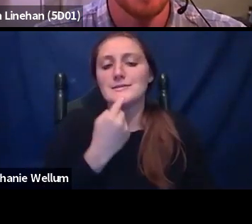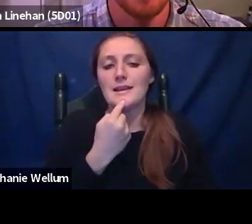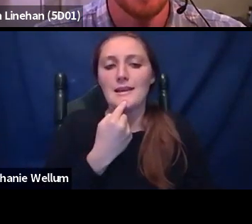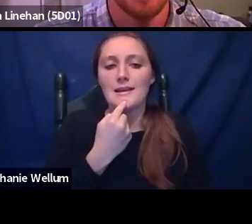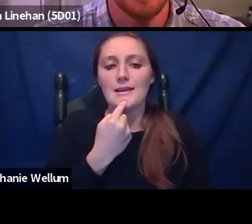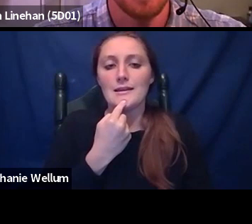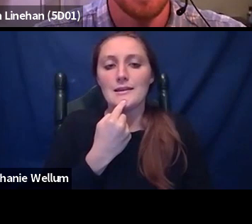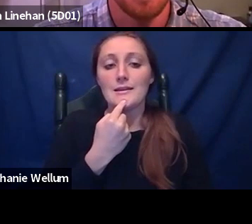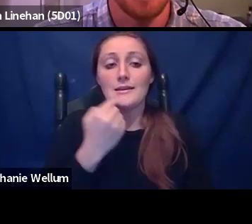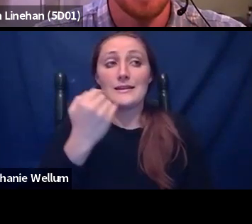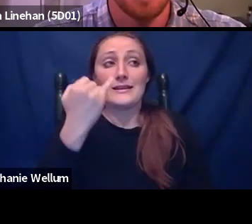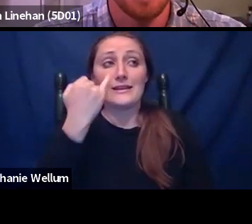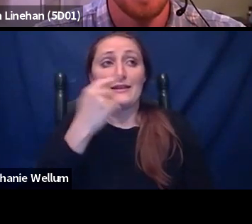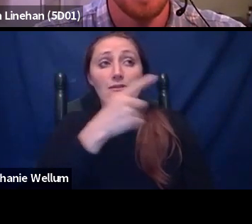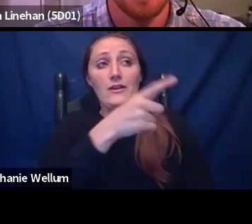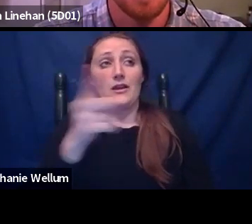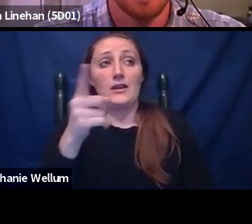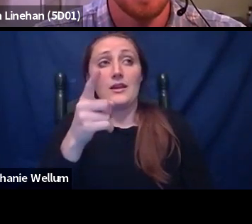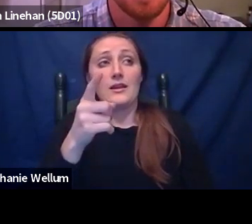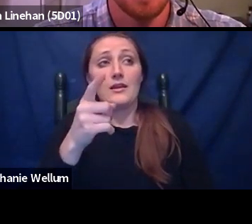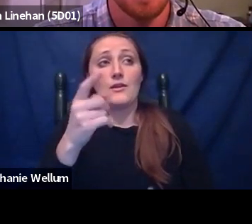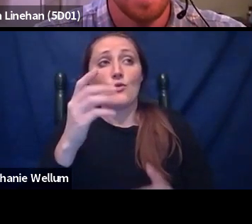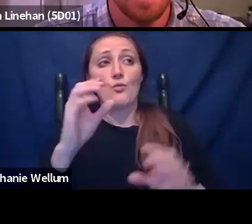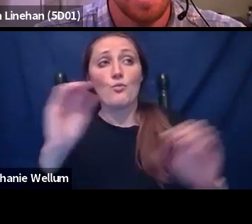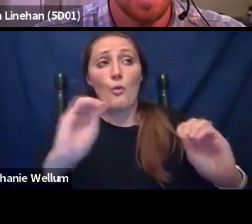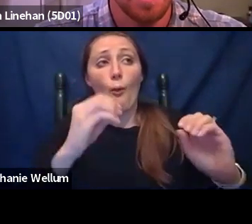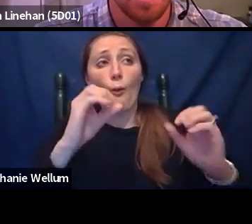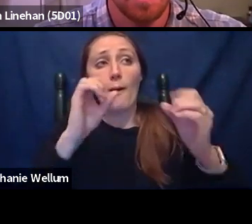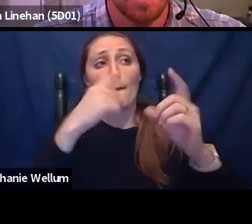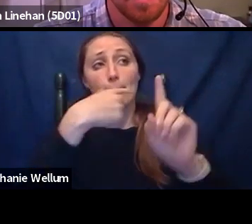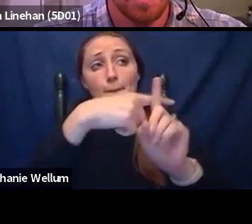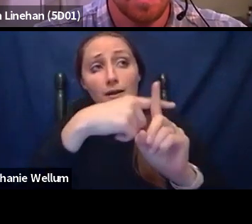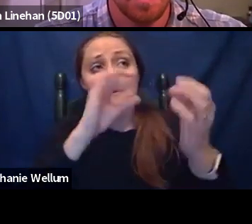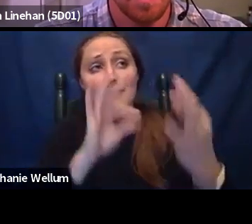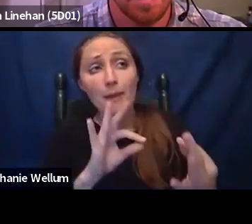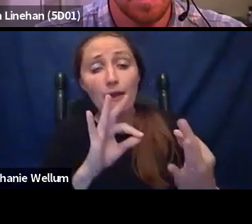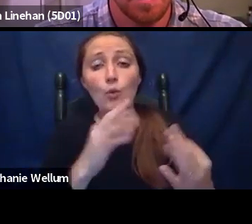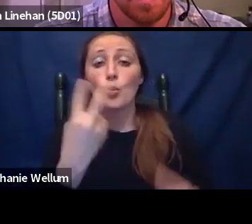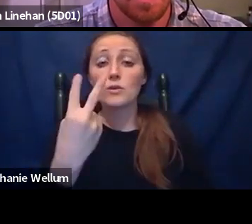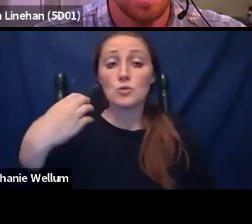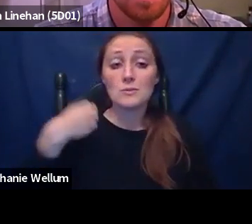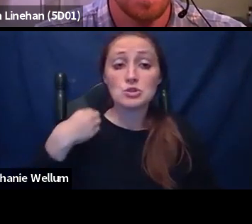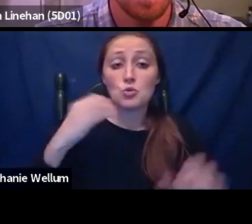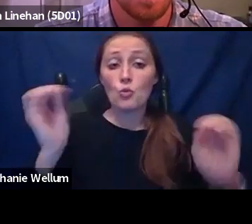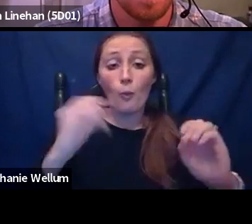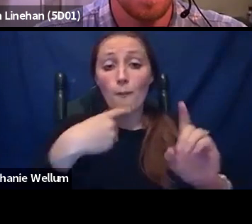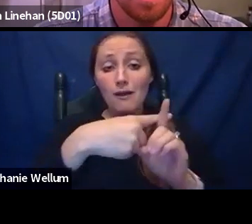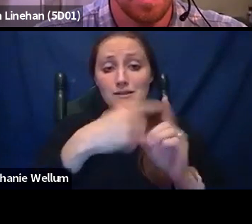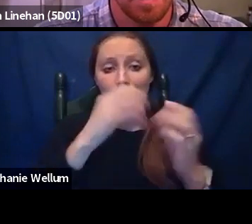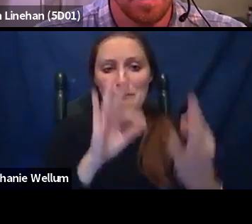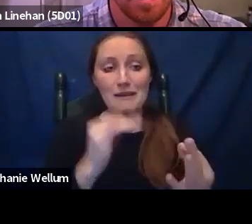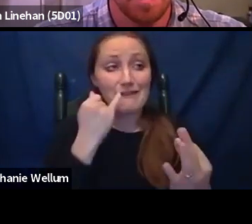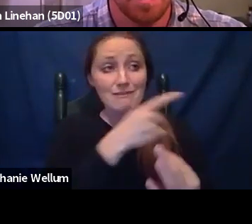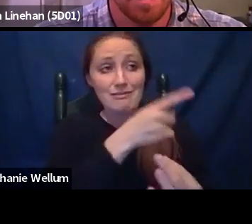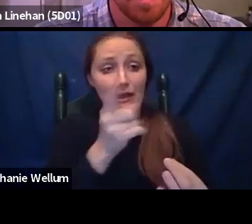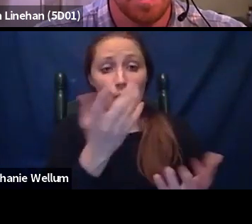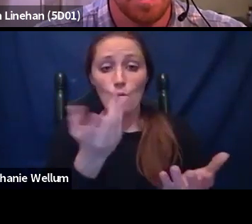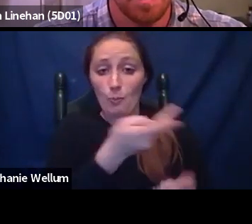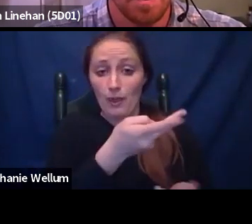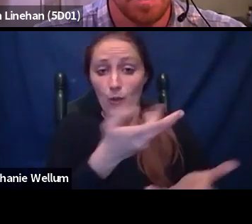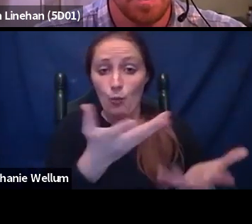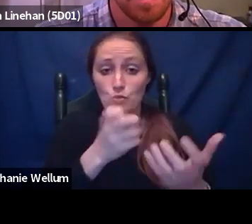positive feedback from the single member district meeting or the two commissioners, say they want to examine the project. I know we saw it last